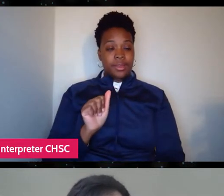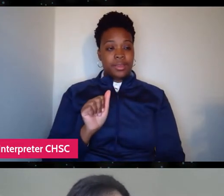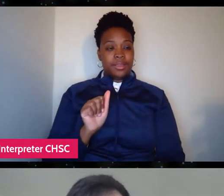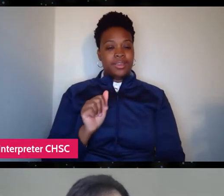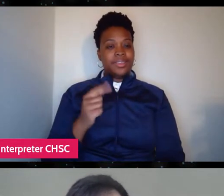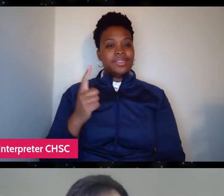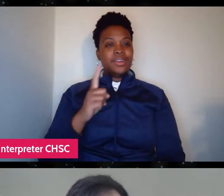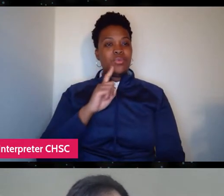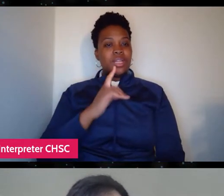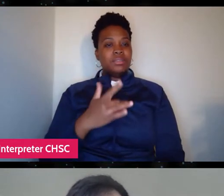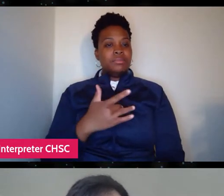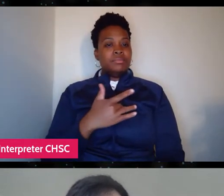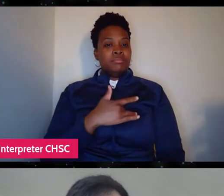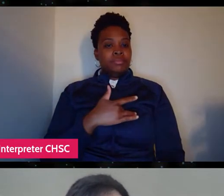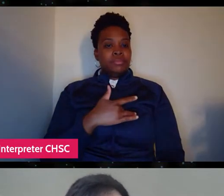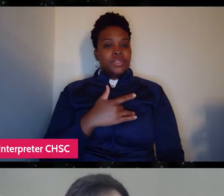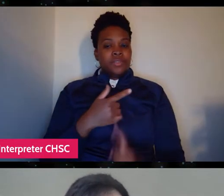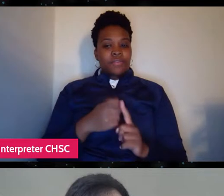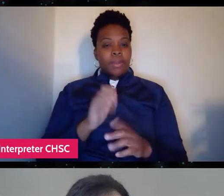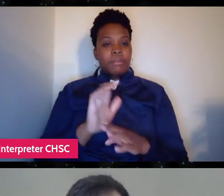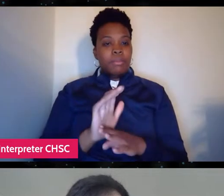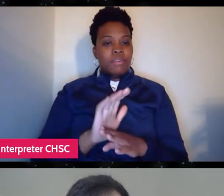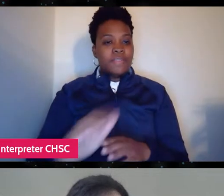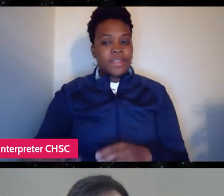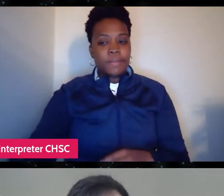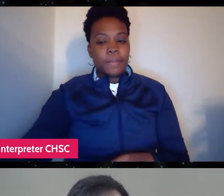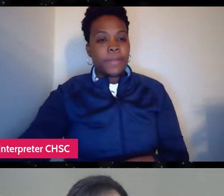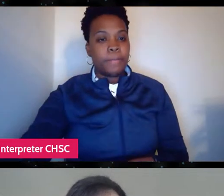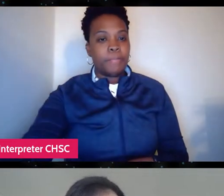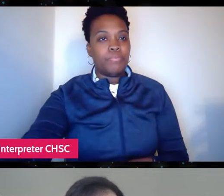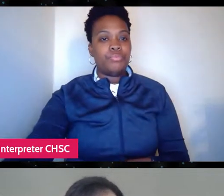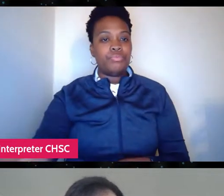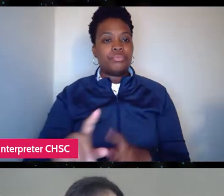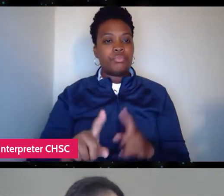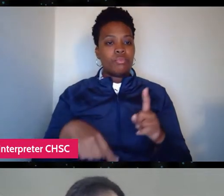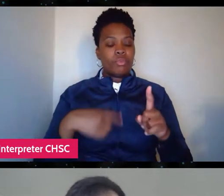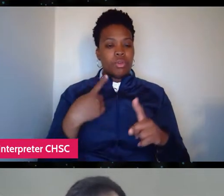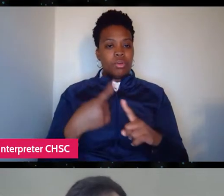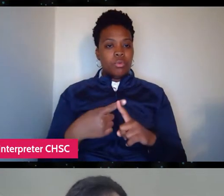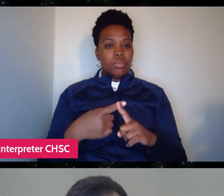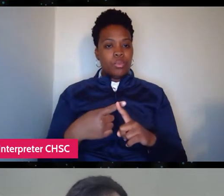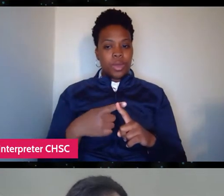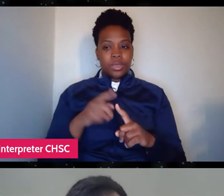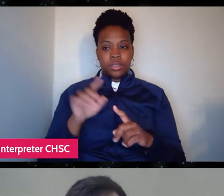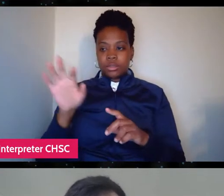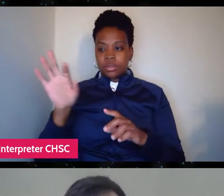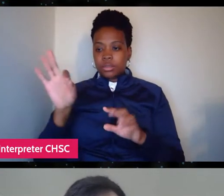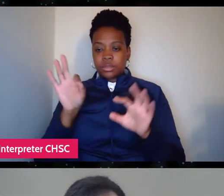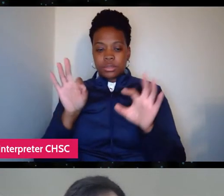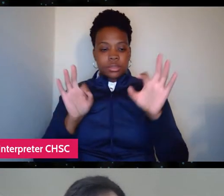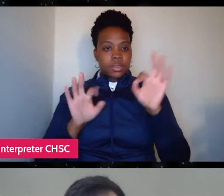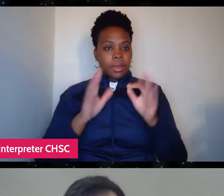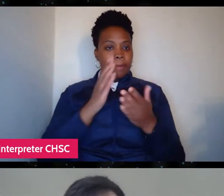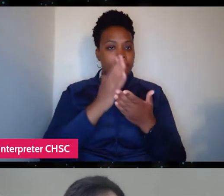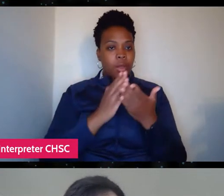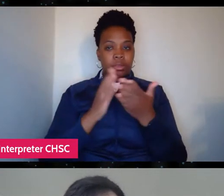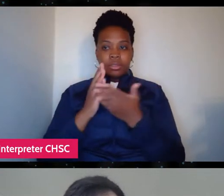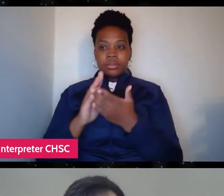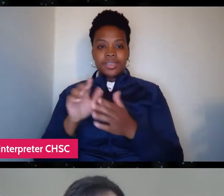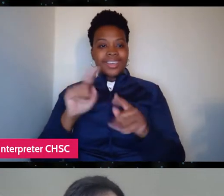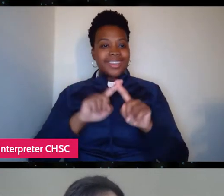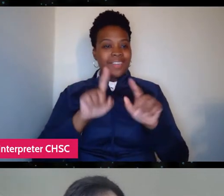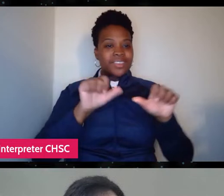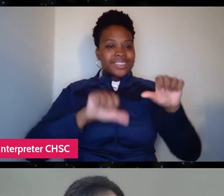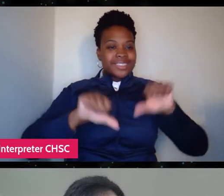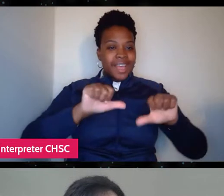Something that really stuck with me from the film was, you know, when you took bits and pieces of the different scientists or